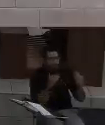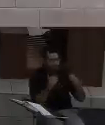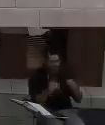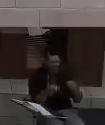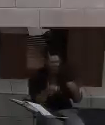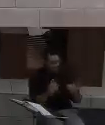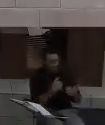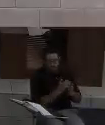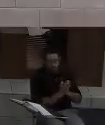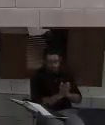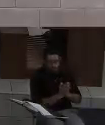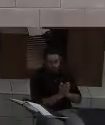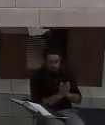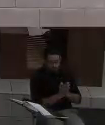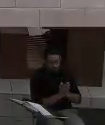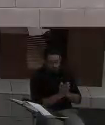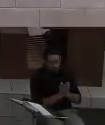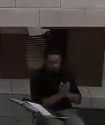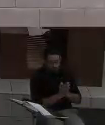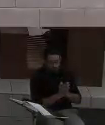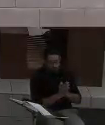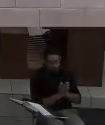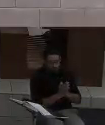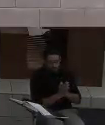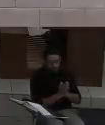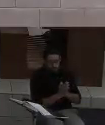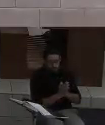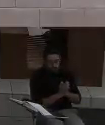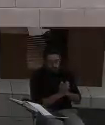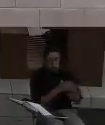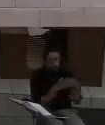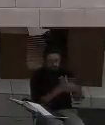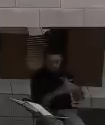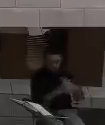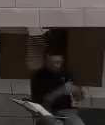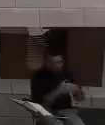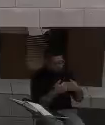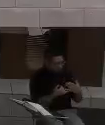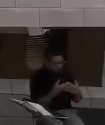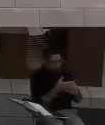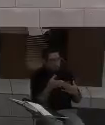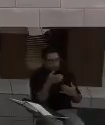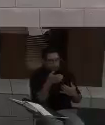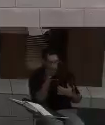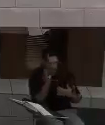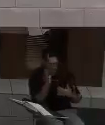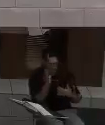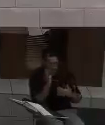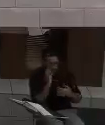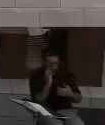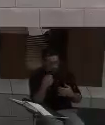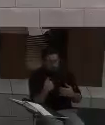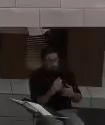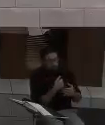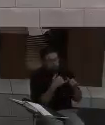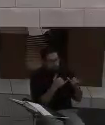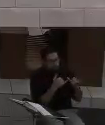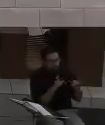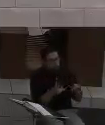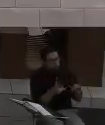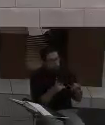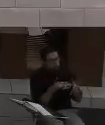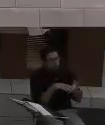us and on these gifts, that in the breaking of this bread and the drinking of this cup, we too might know